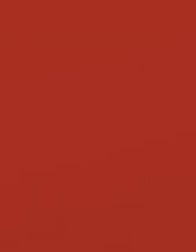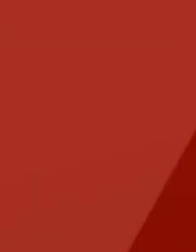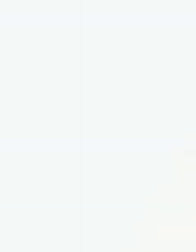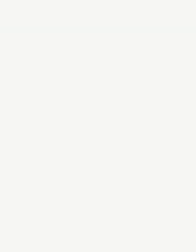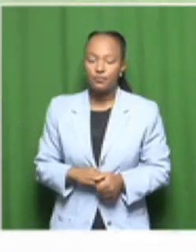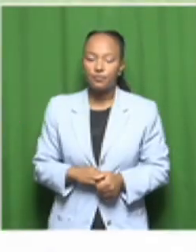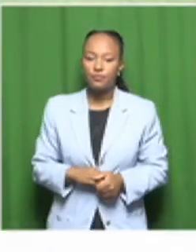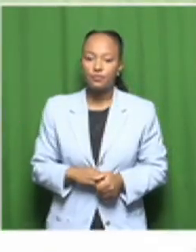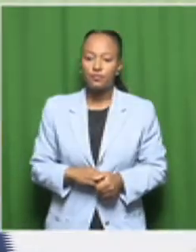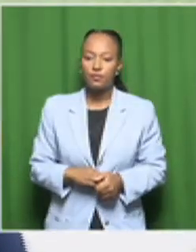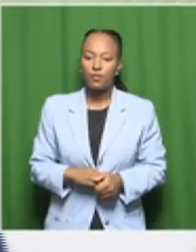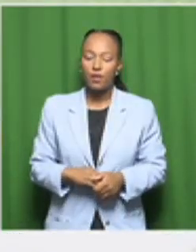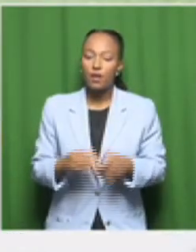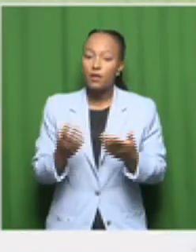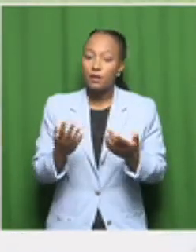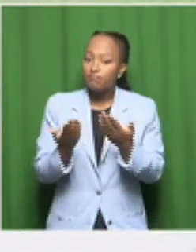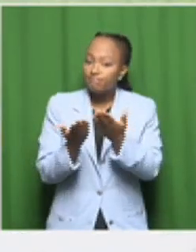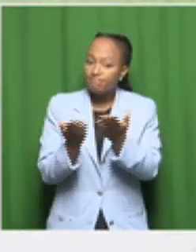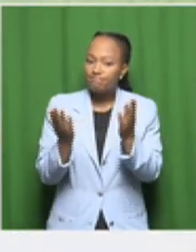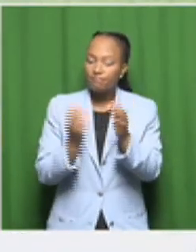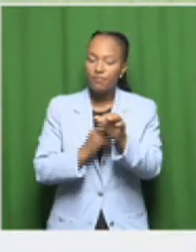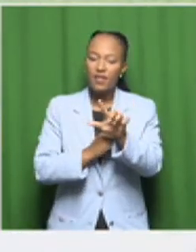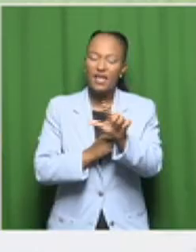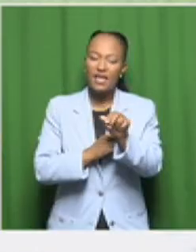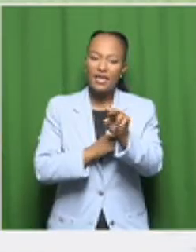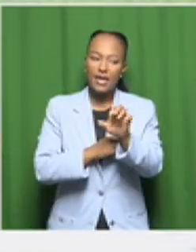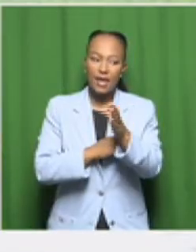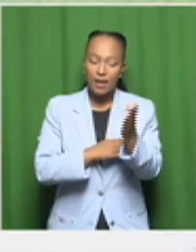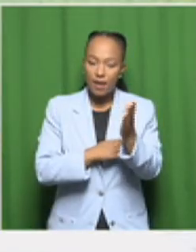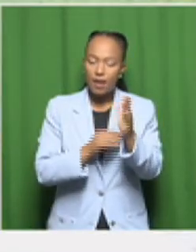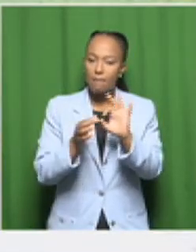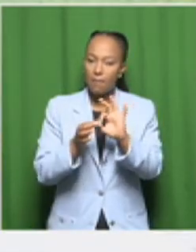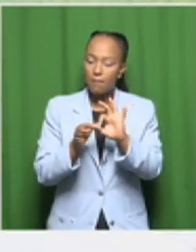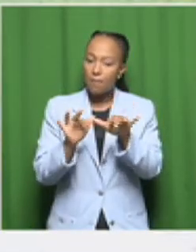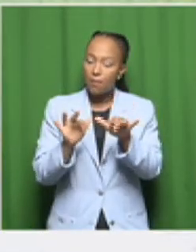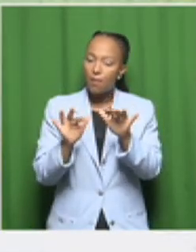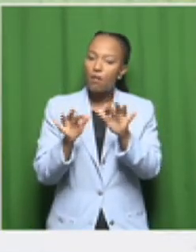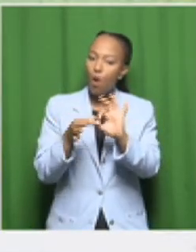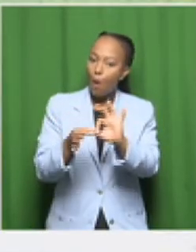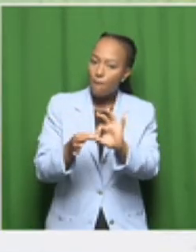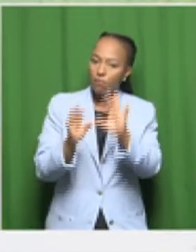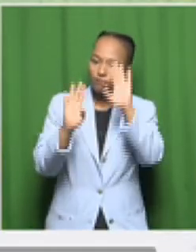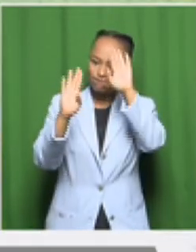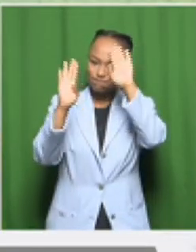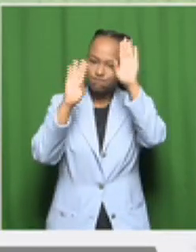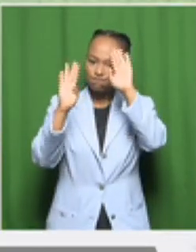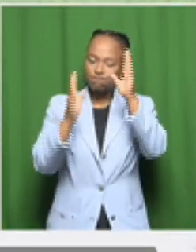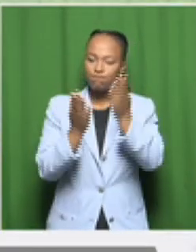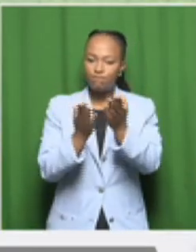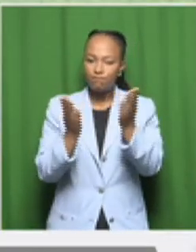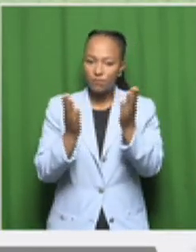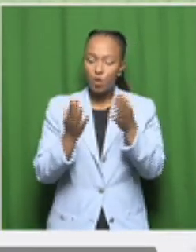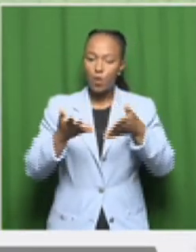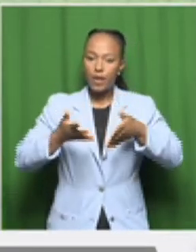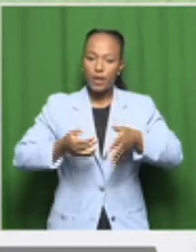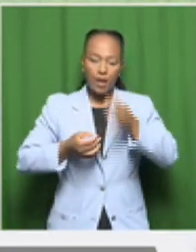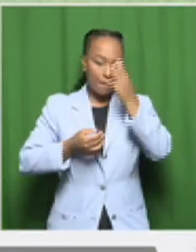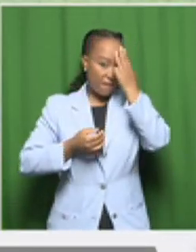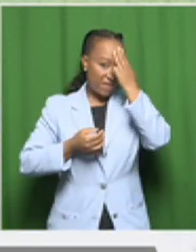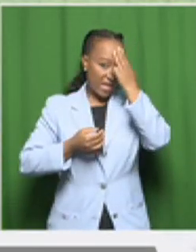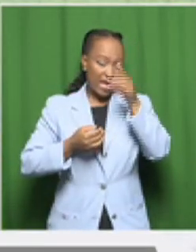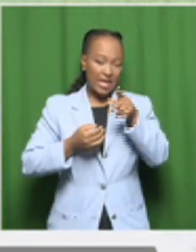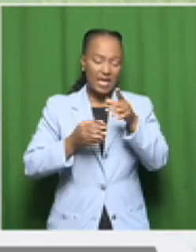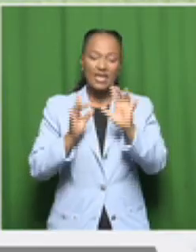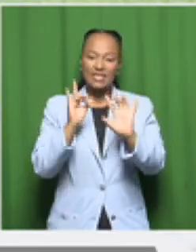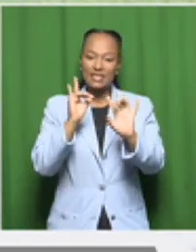Good morning to you, Leanne, and our viewers. Indeed, we're here in the Northwest Provincial capital, Mahikeng. But just as you alluded, the province has seen quite a number of